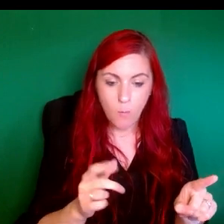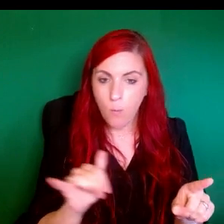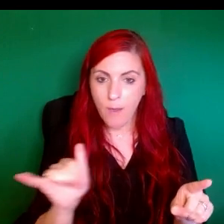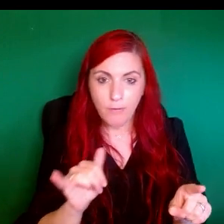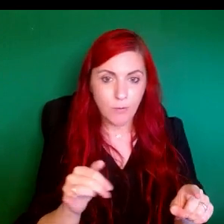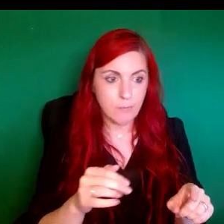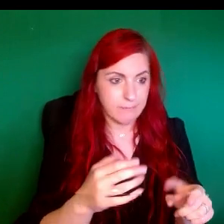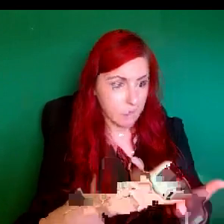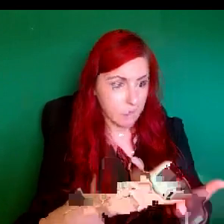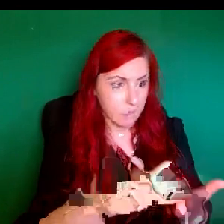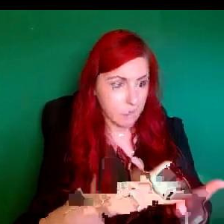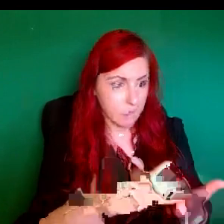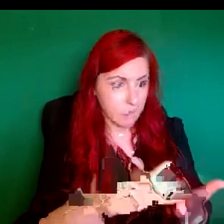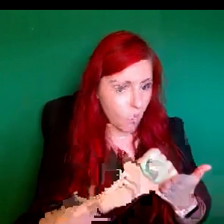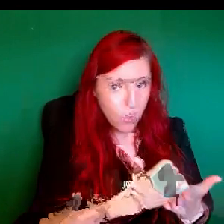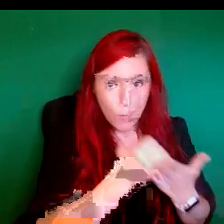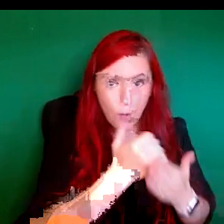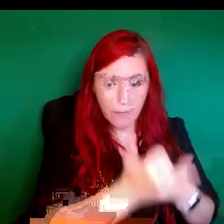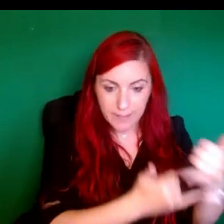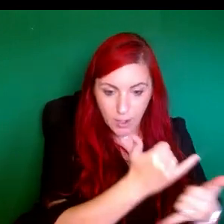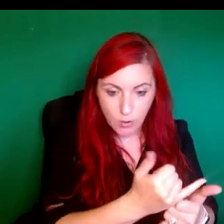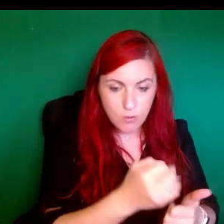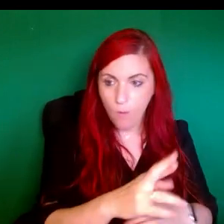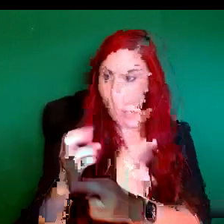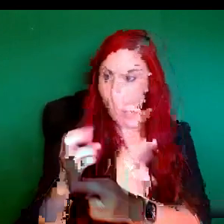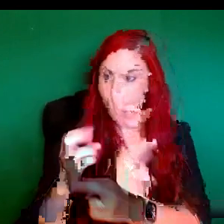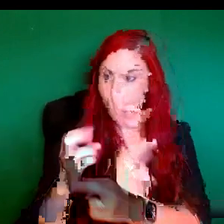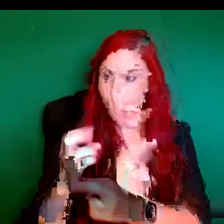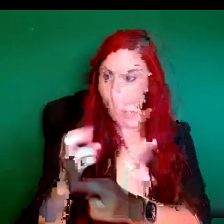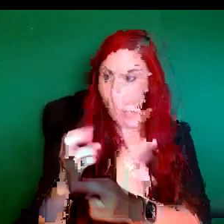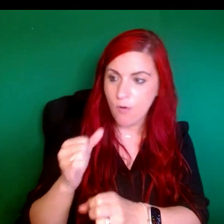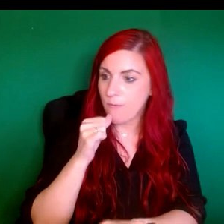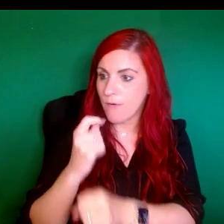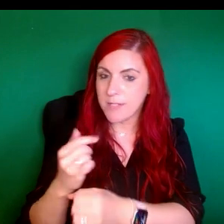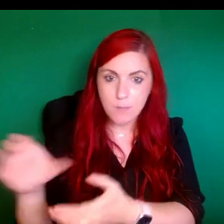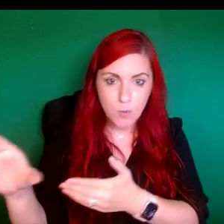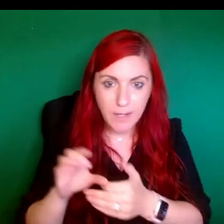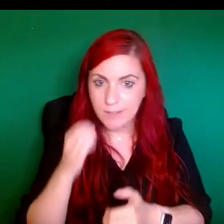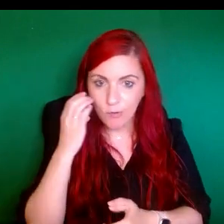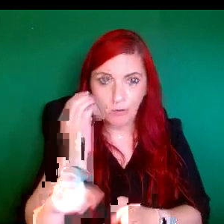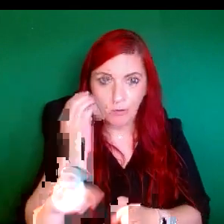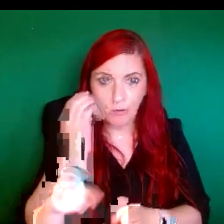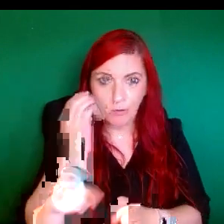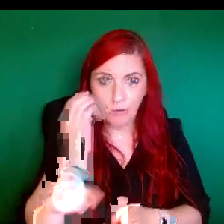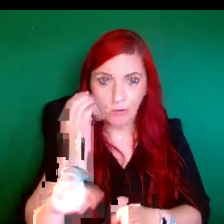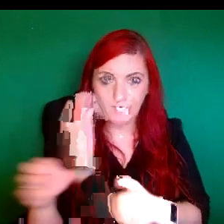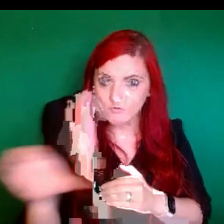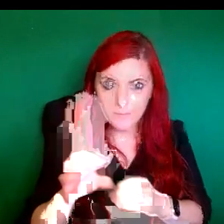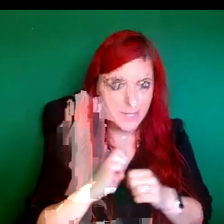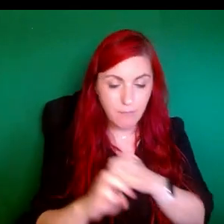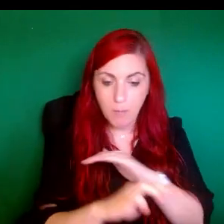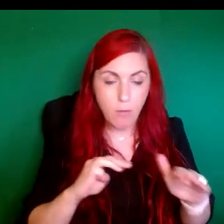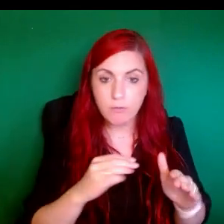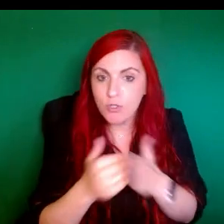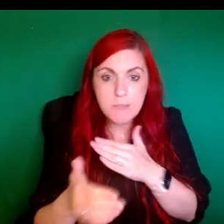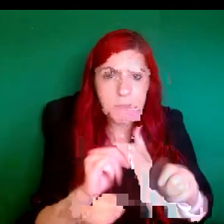Whether you helped fund our work, whether you've been a supporter for several years, you stepped out to raise vital funds, donated at